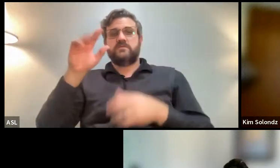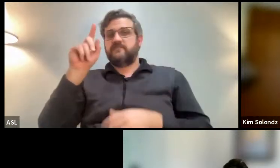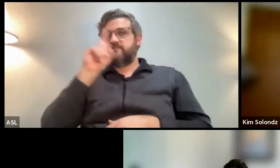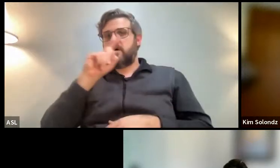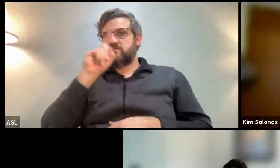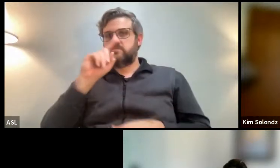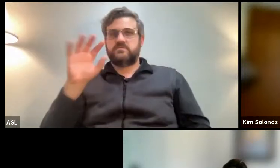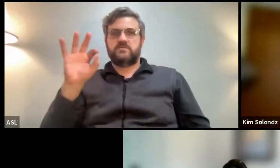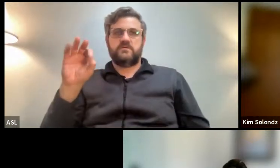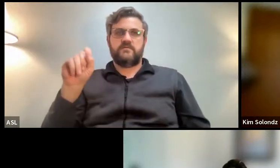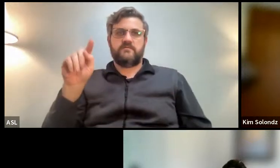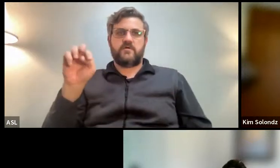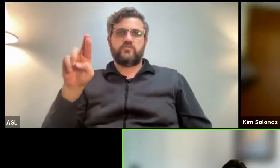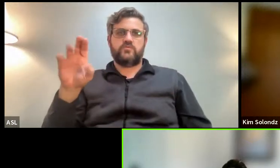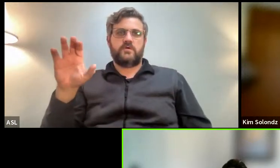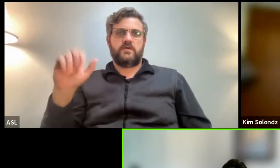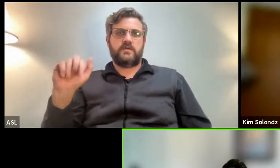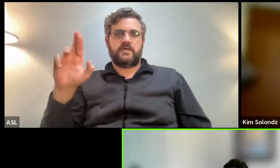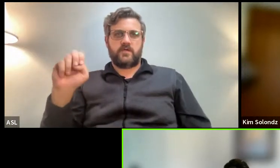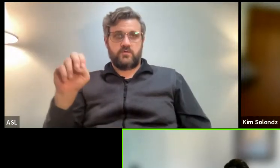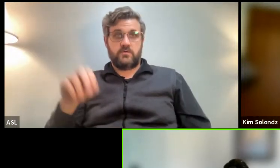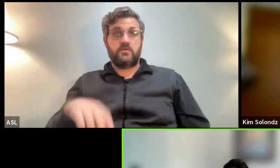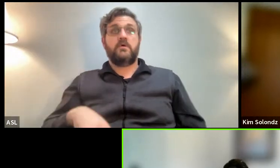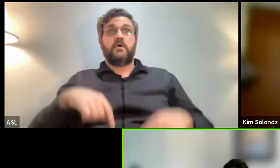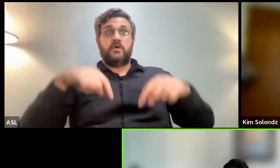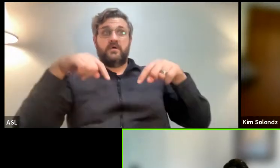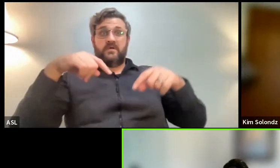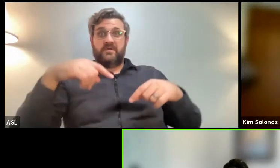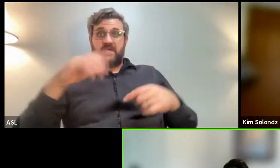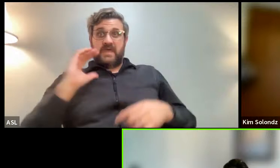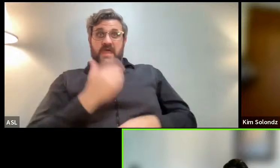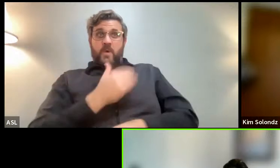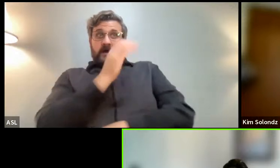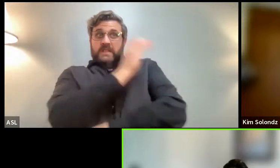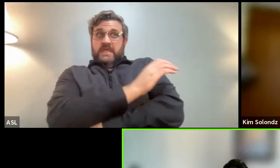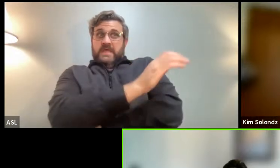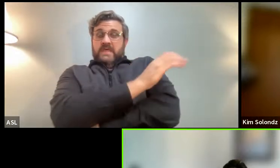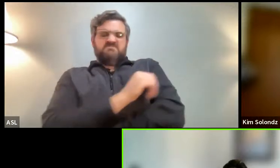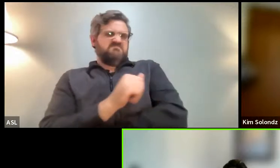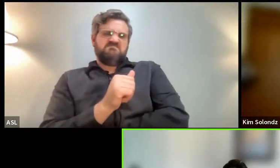system? In this clinic, we really have not.